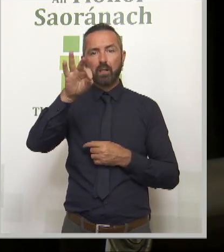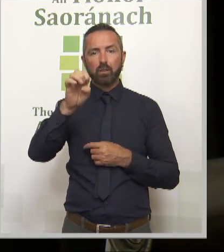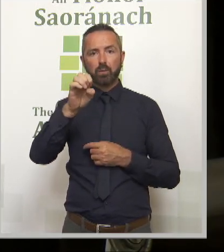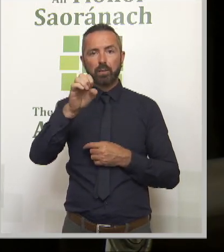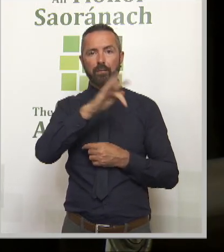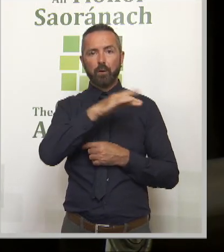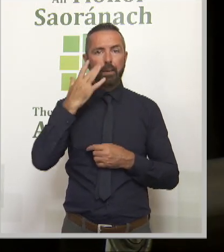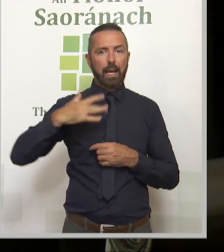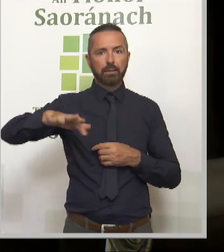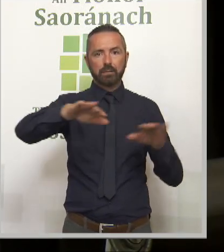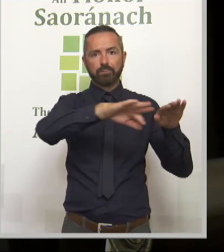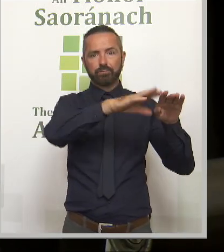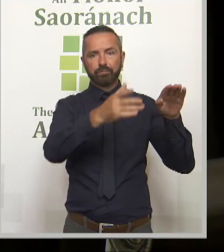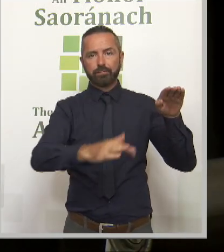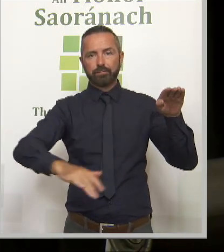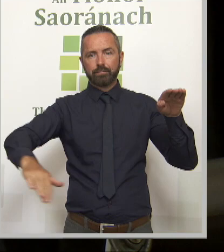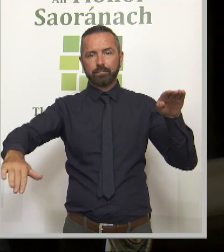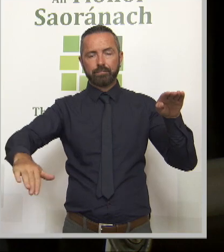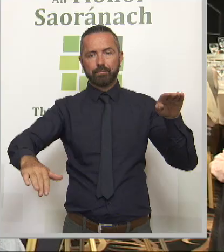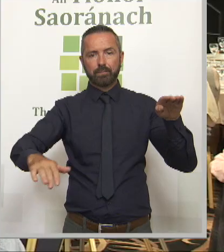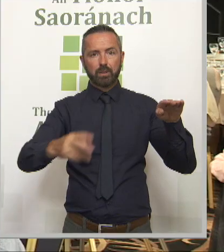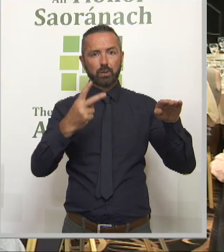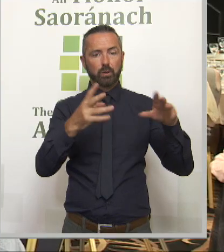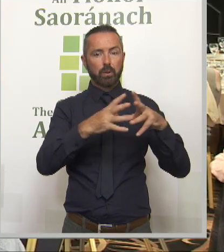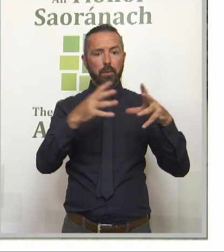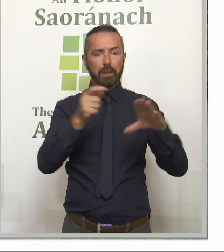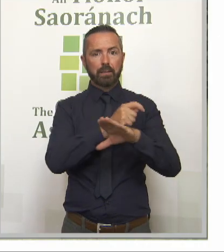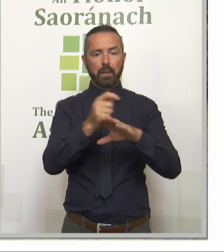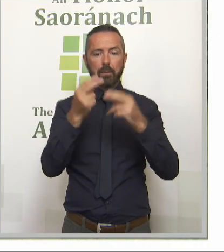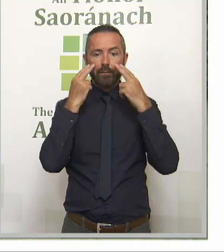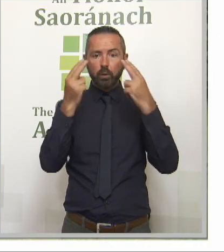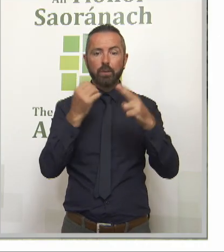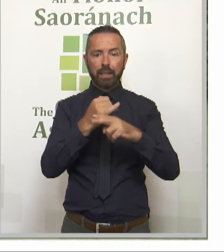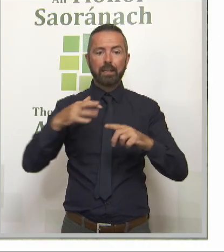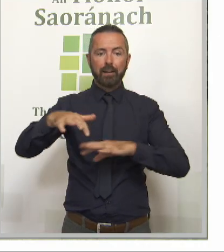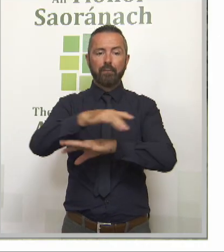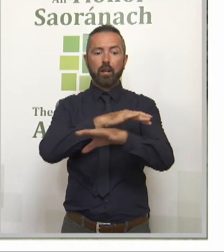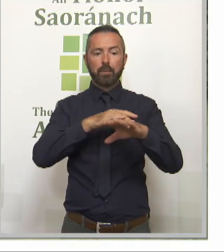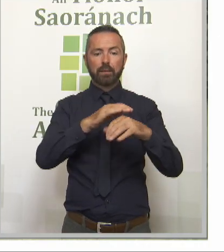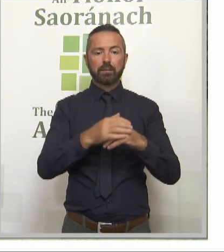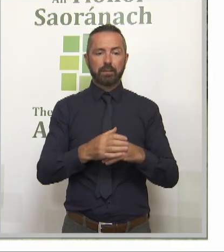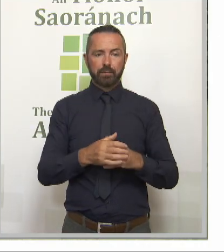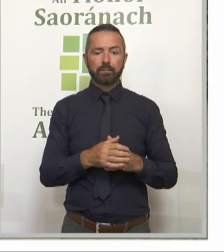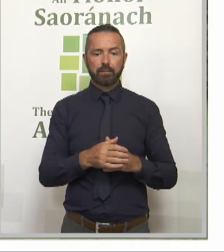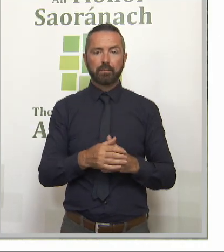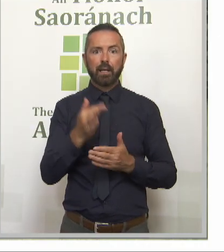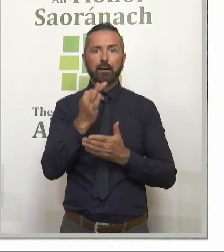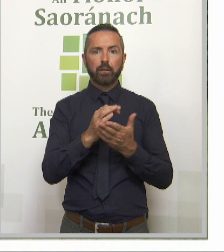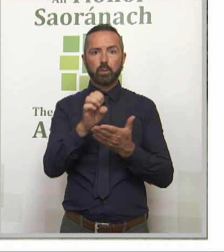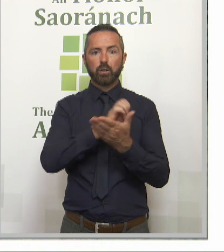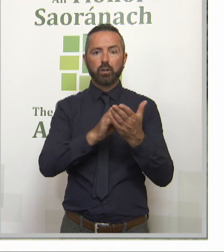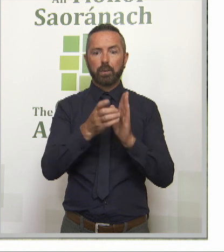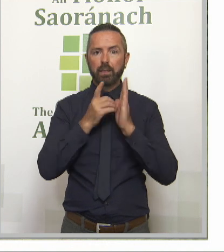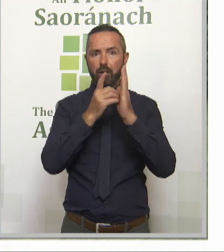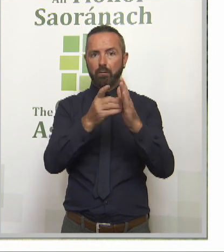agricultural land are the two biggest sources of nutrients into the environment, and this is very well recognized, and there are a number of EU directives